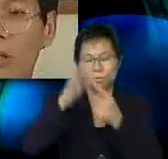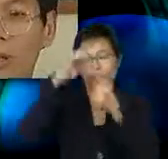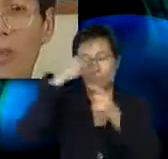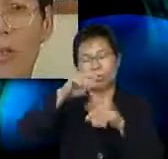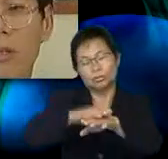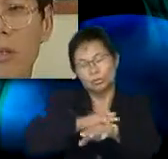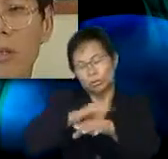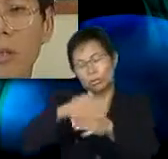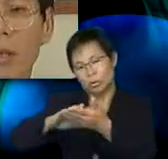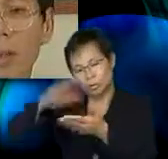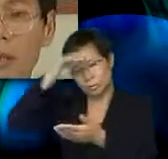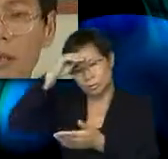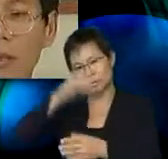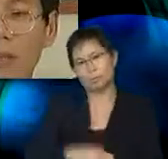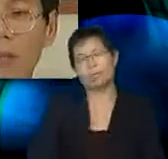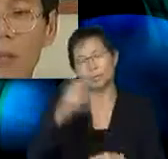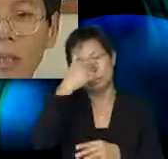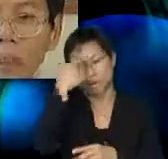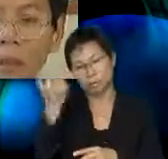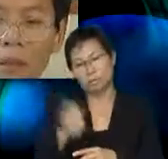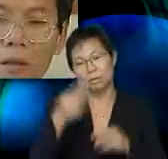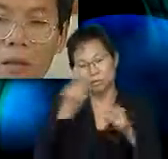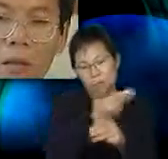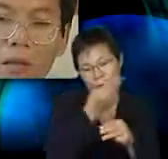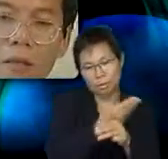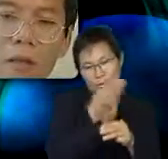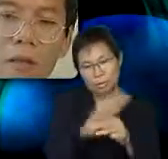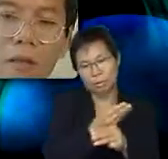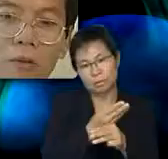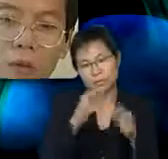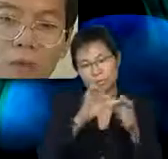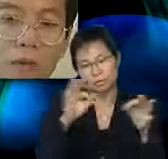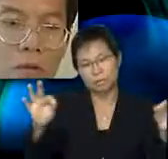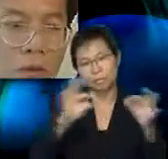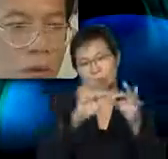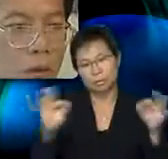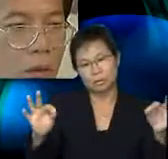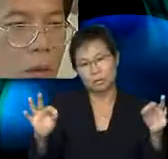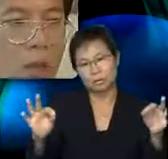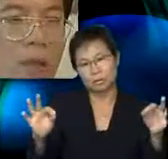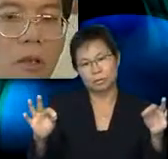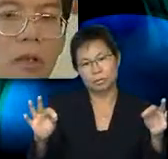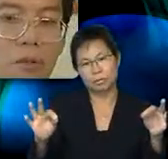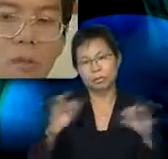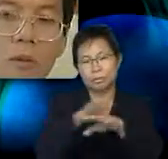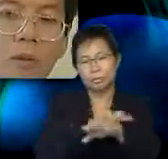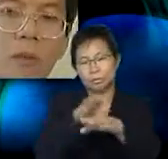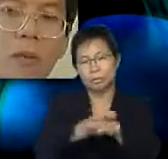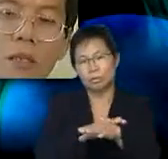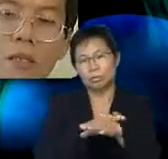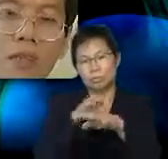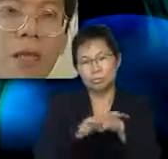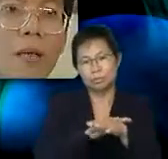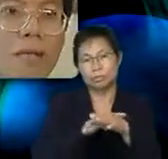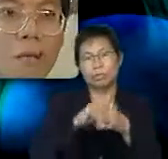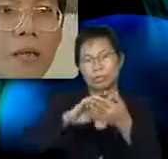slow learners, because the mathematical sentence to the slow learner group